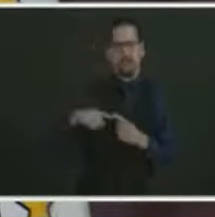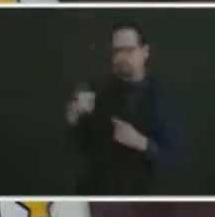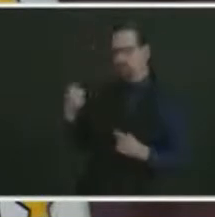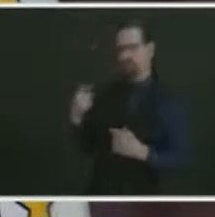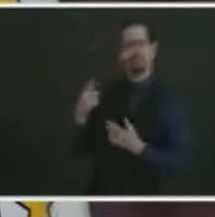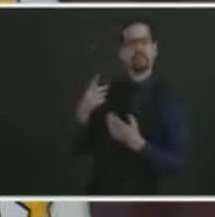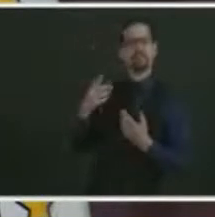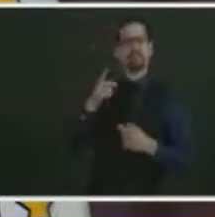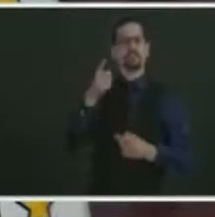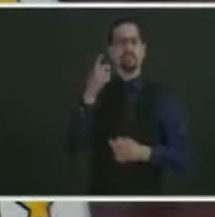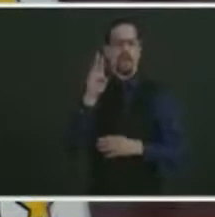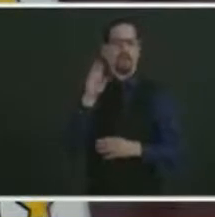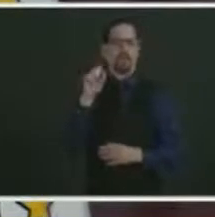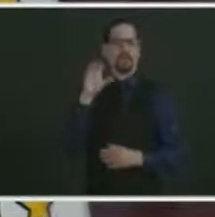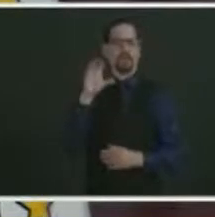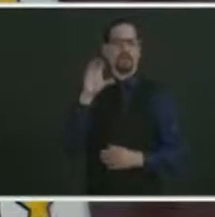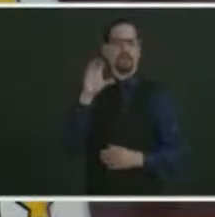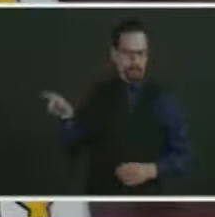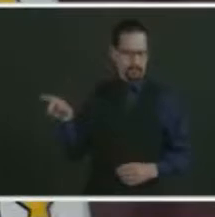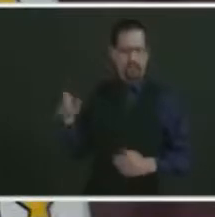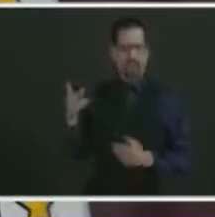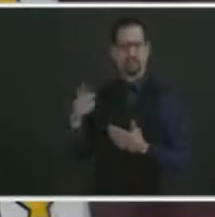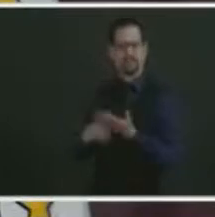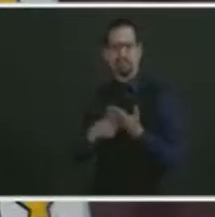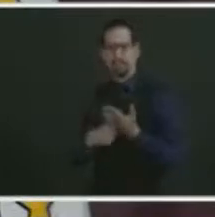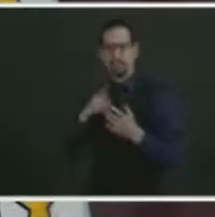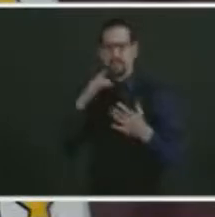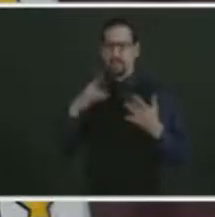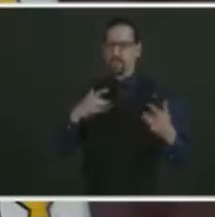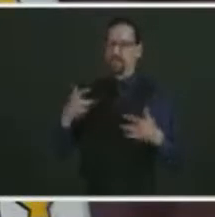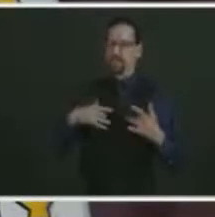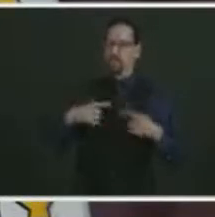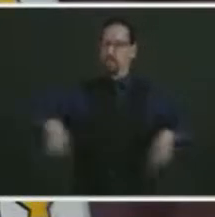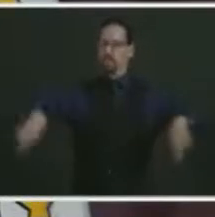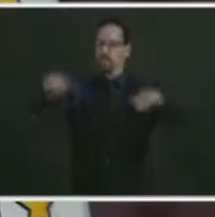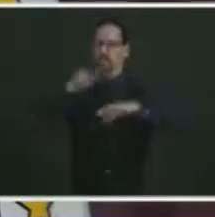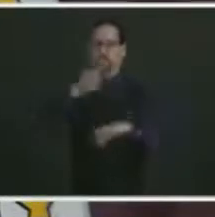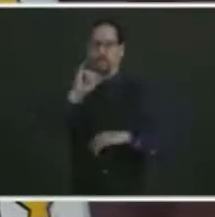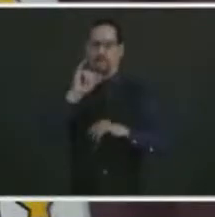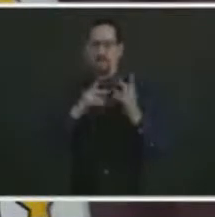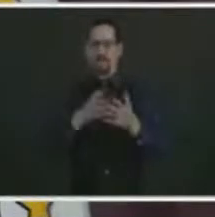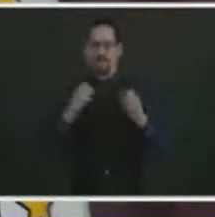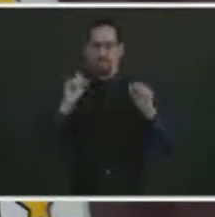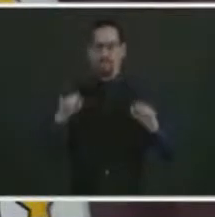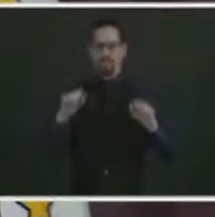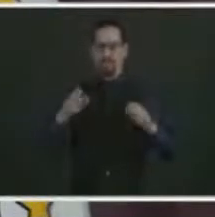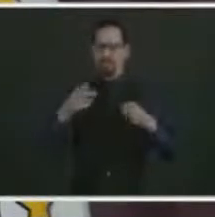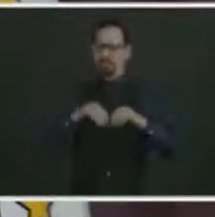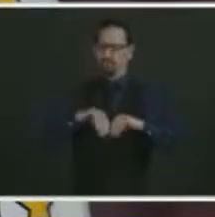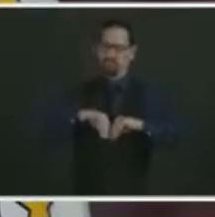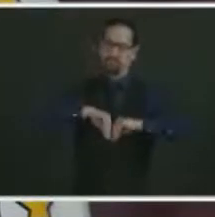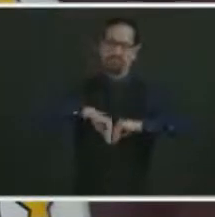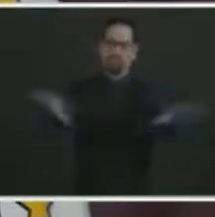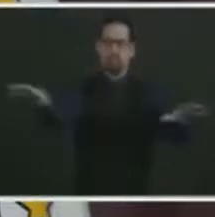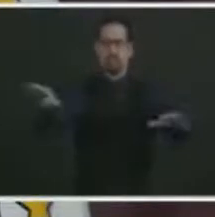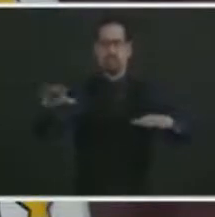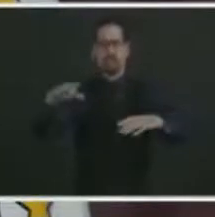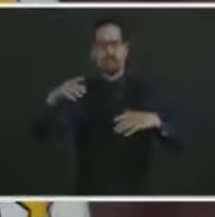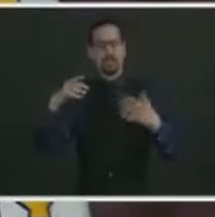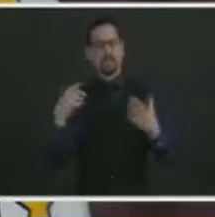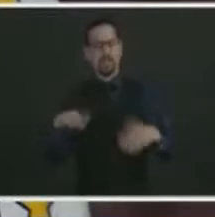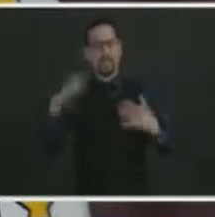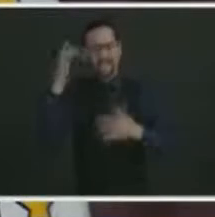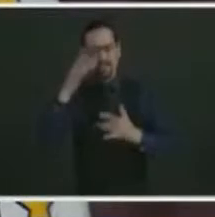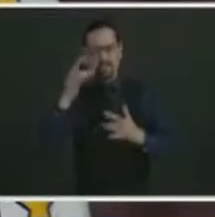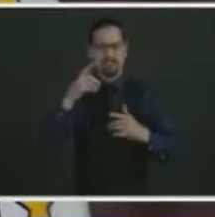we're seeing in Rhode Island could cause an outbreak. And the answer is yes. I'll speak for